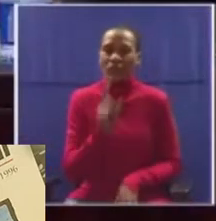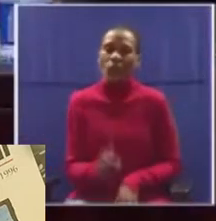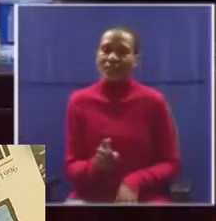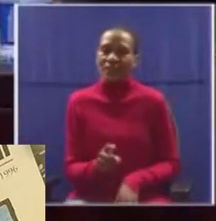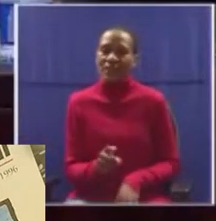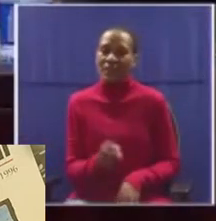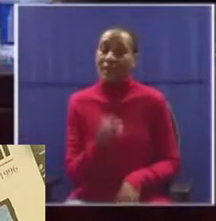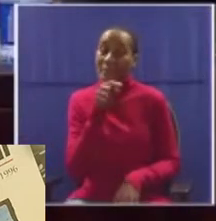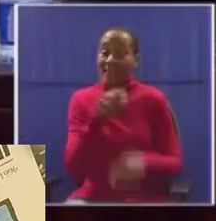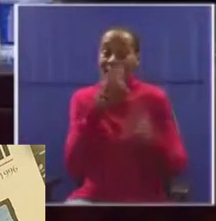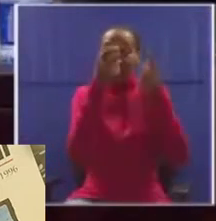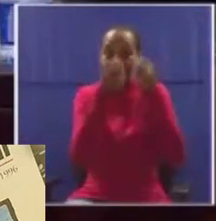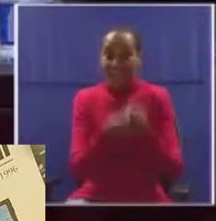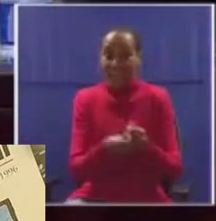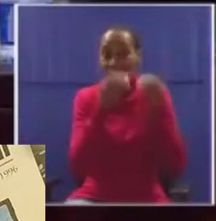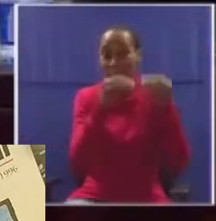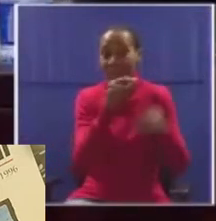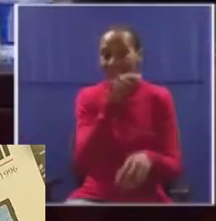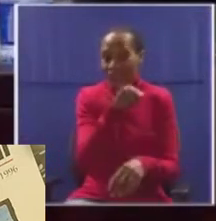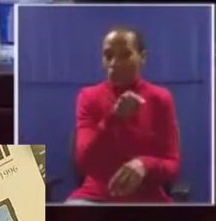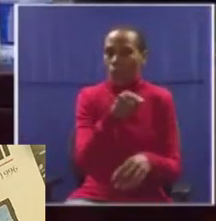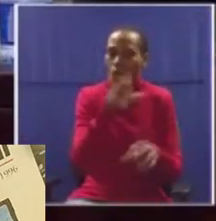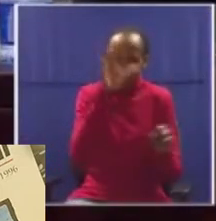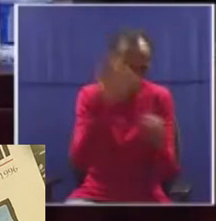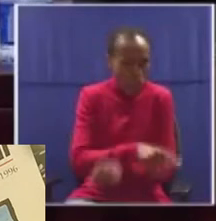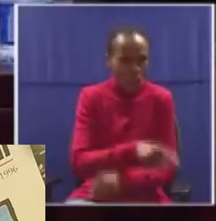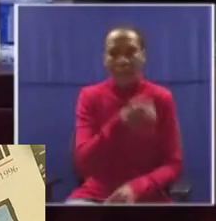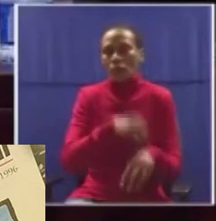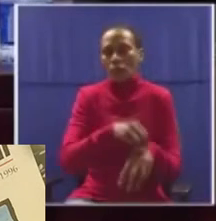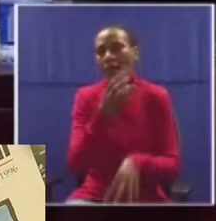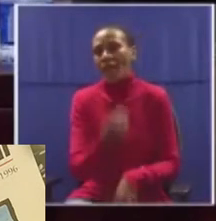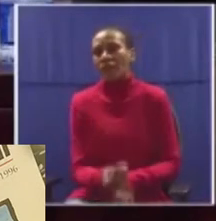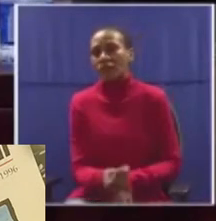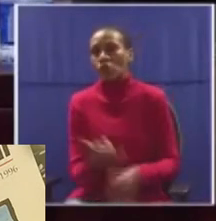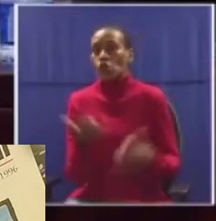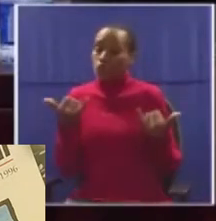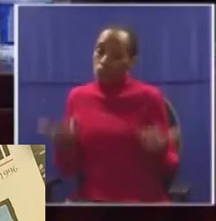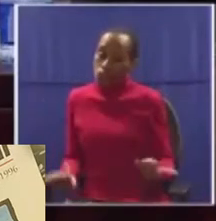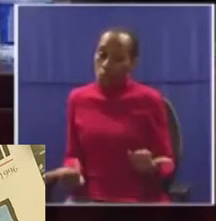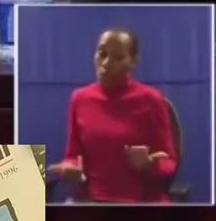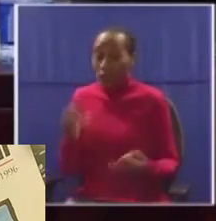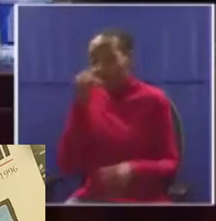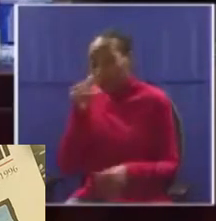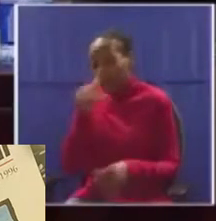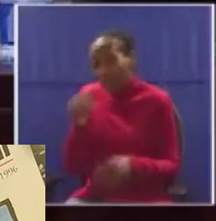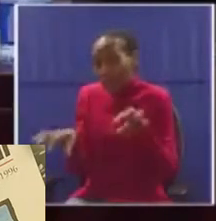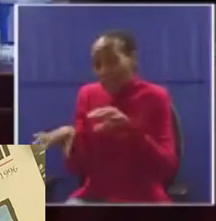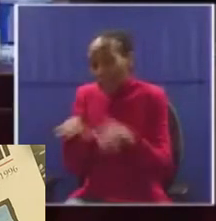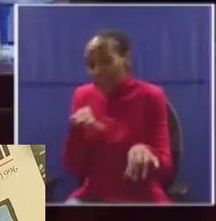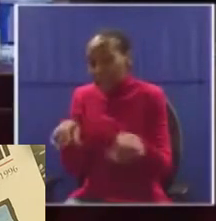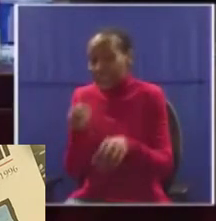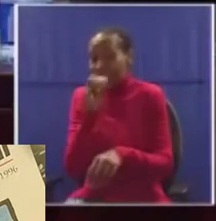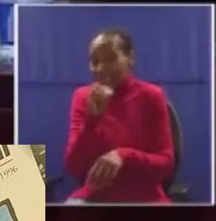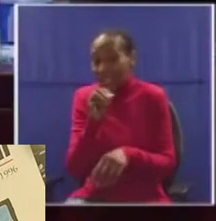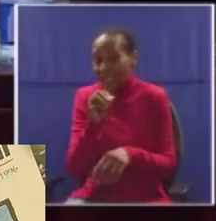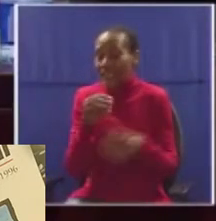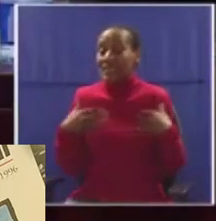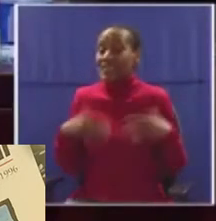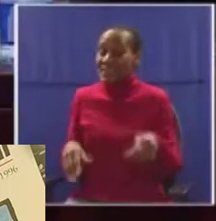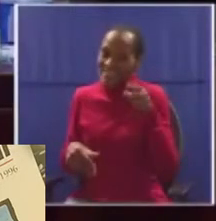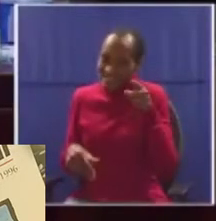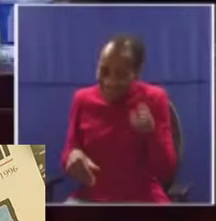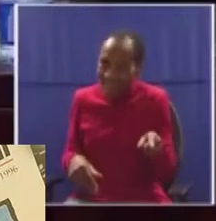sector as a host a mechanism through which financial sector criminally criminality is generated